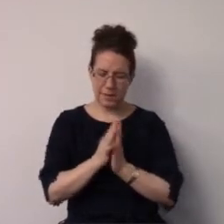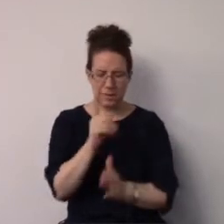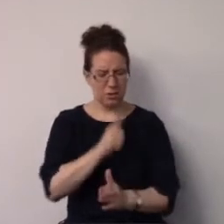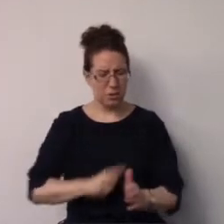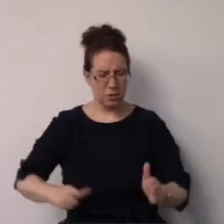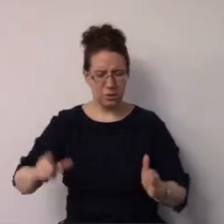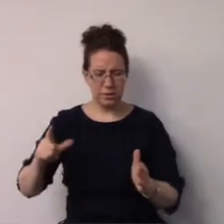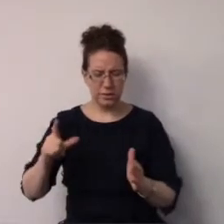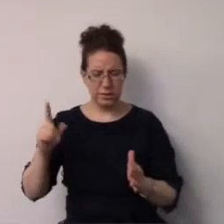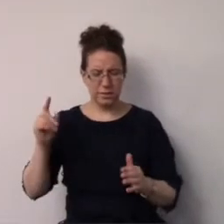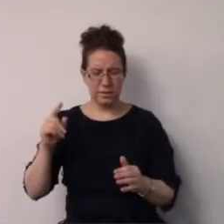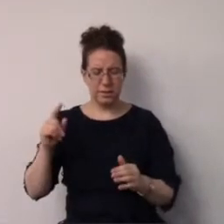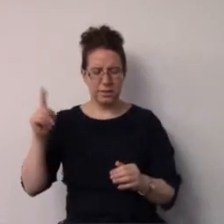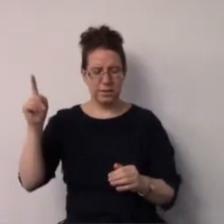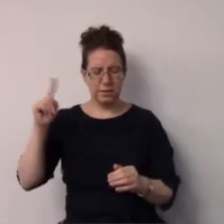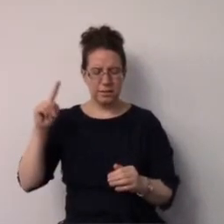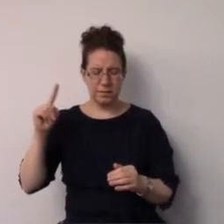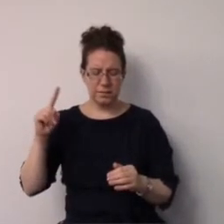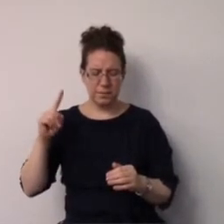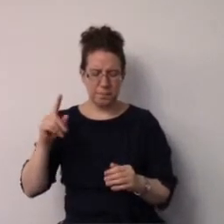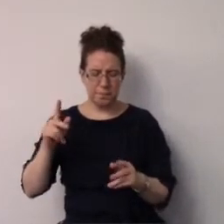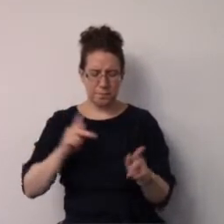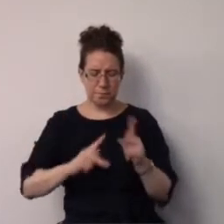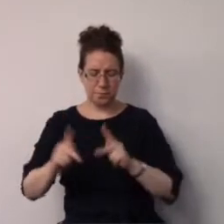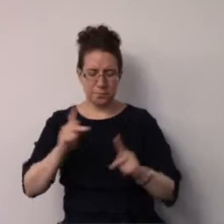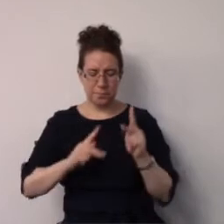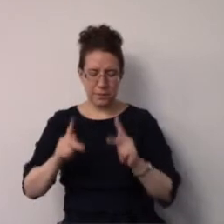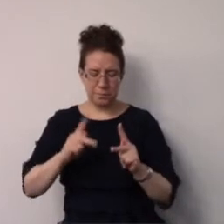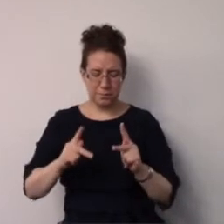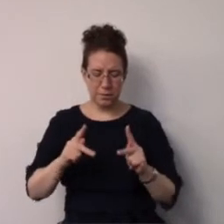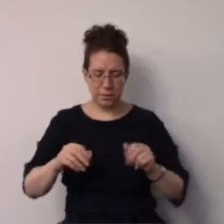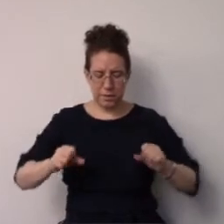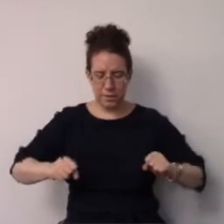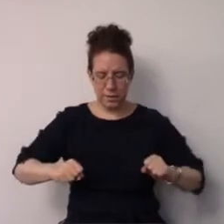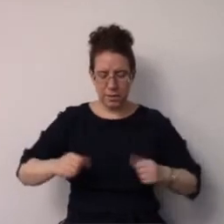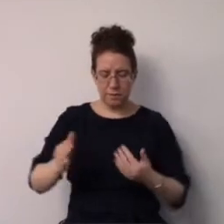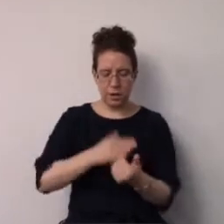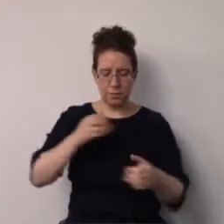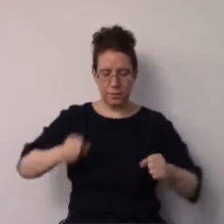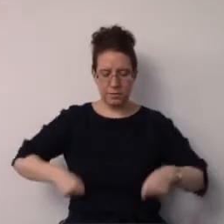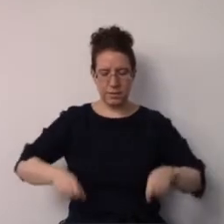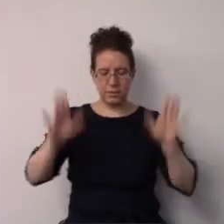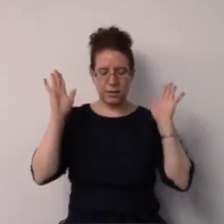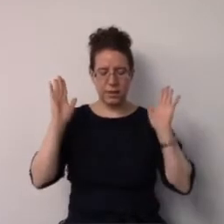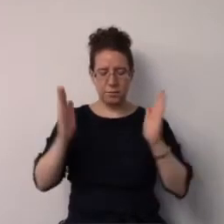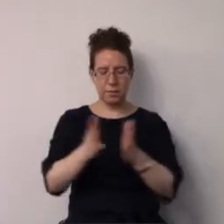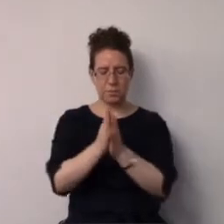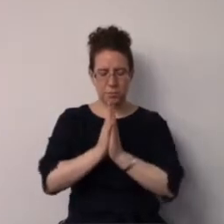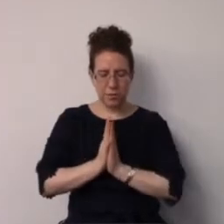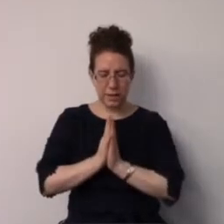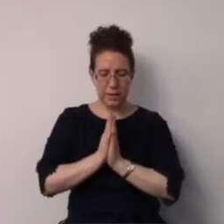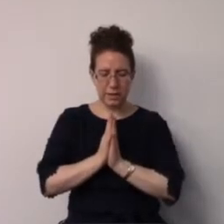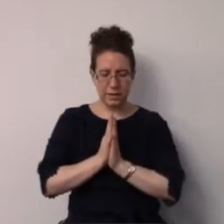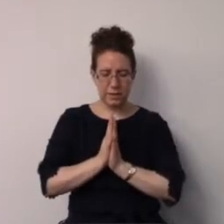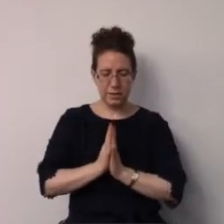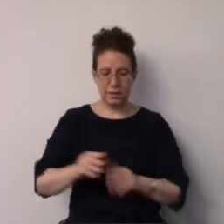what we want, or for you doing, or for us manipulating heaven, but prayer is about us